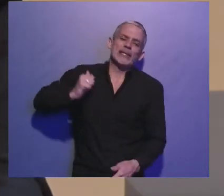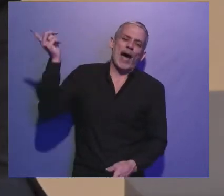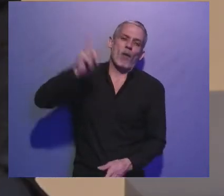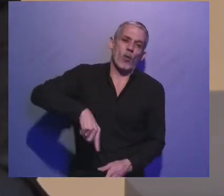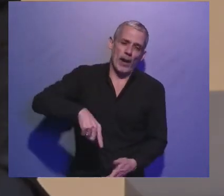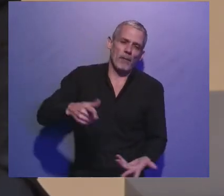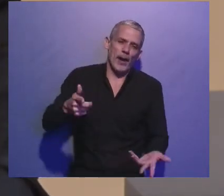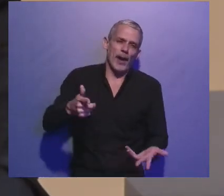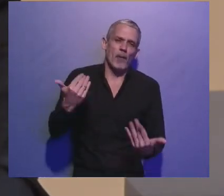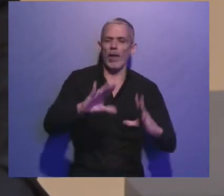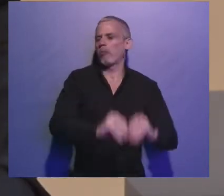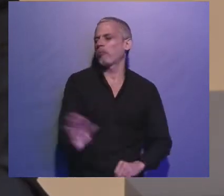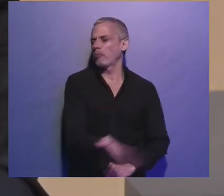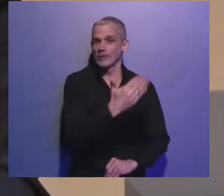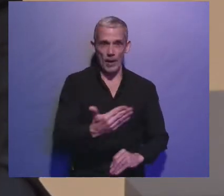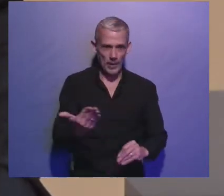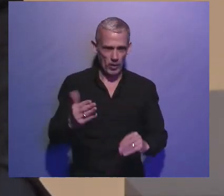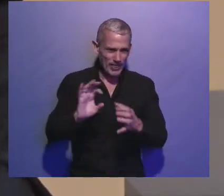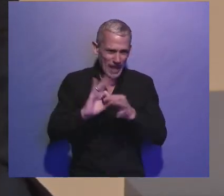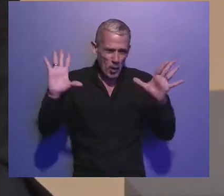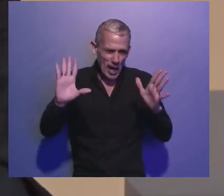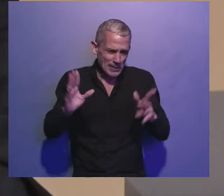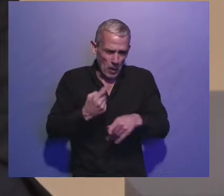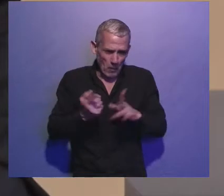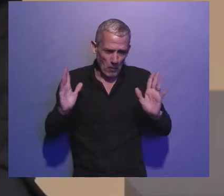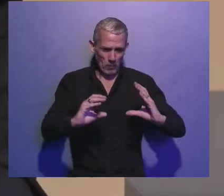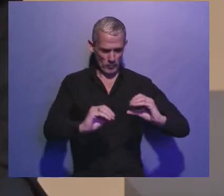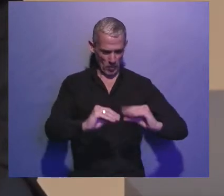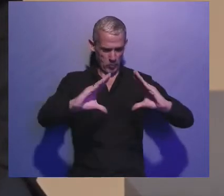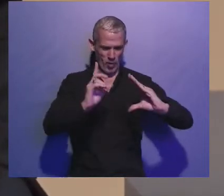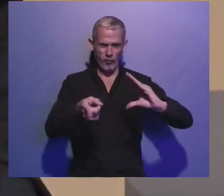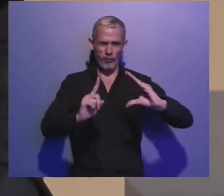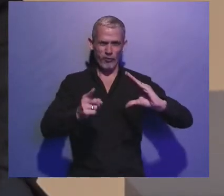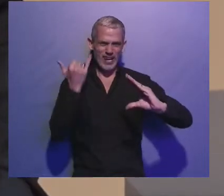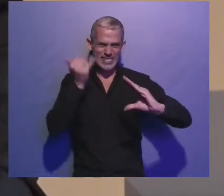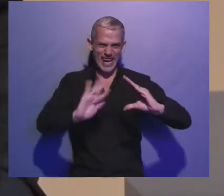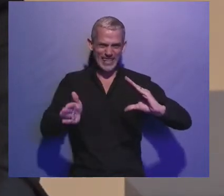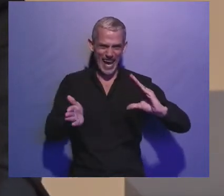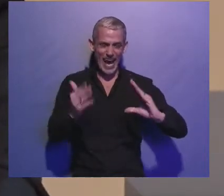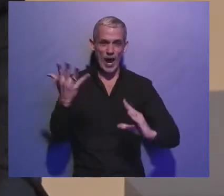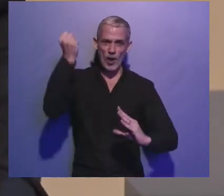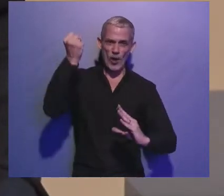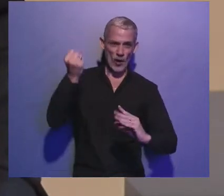has been done, unless it were a dictatorial government.